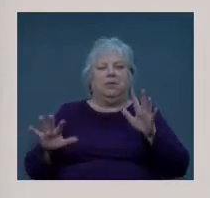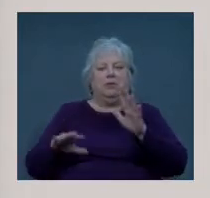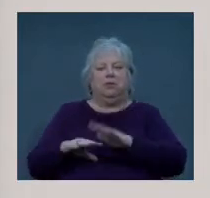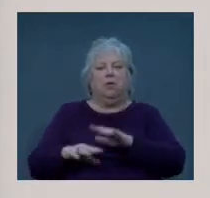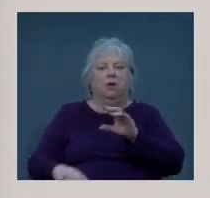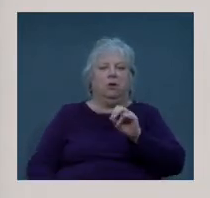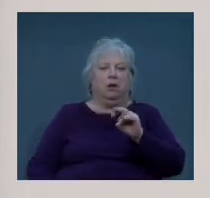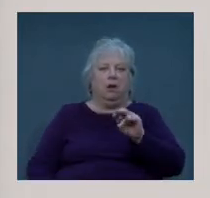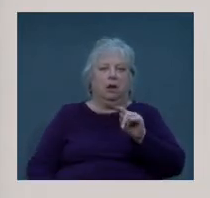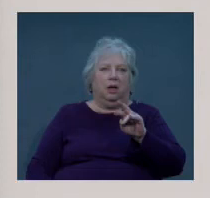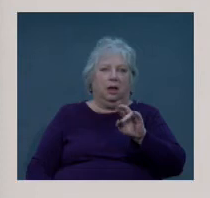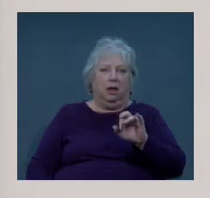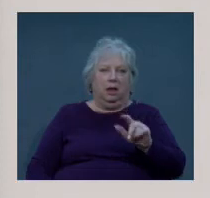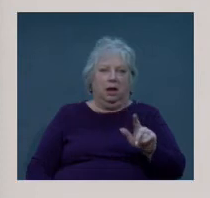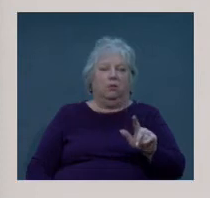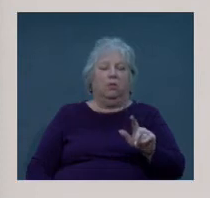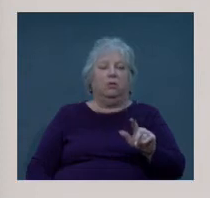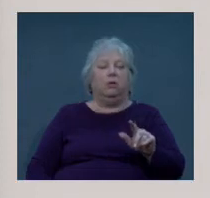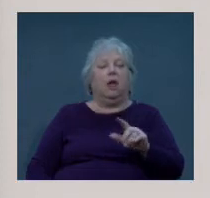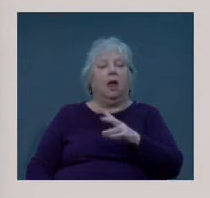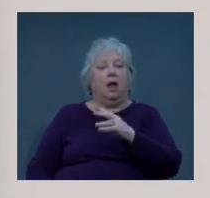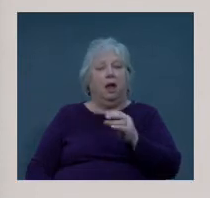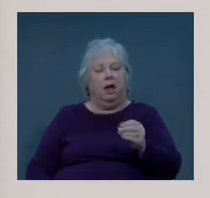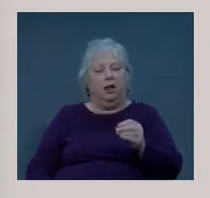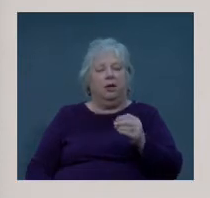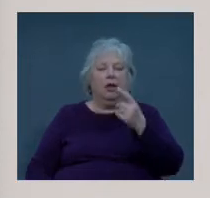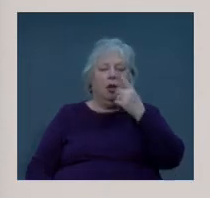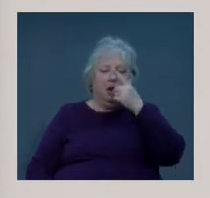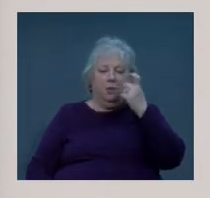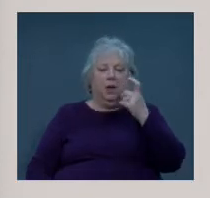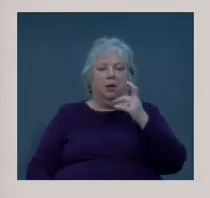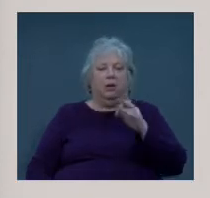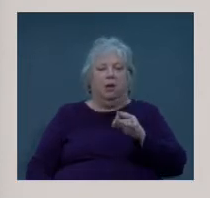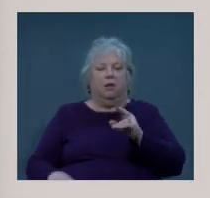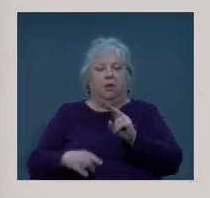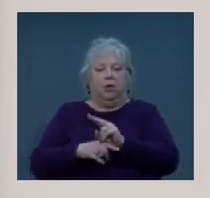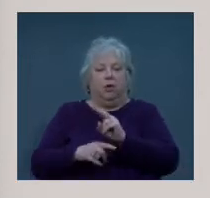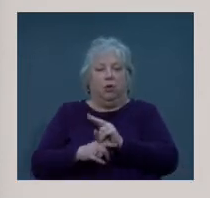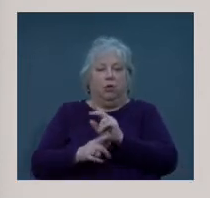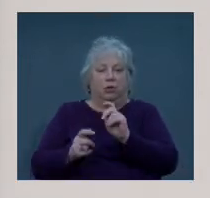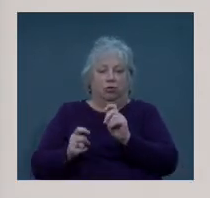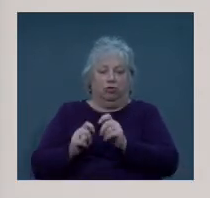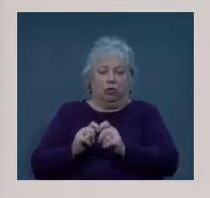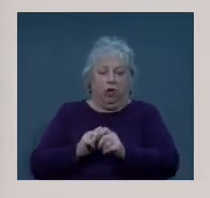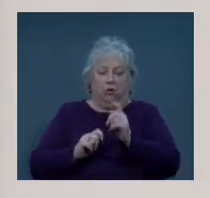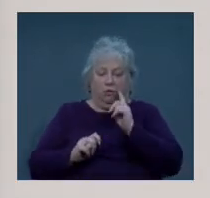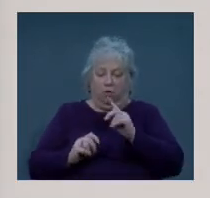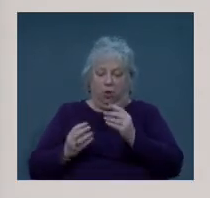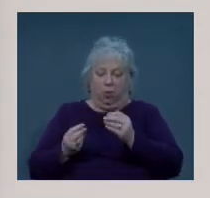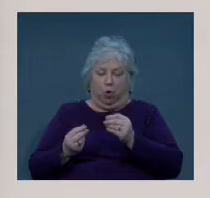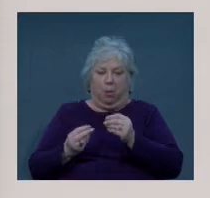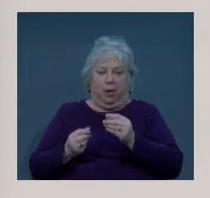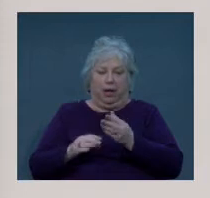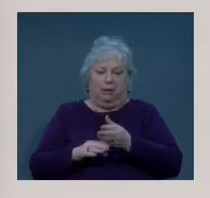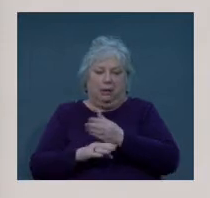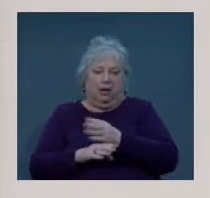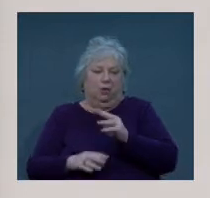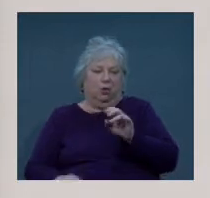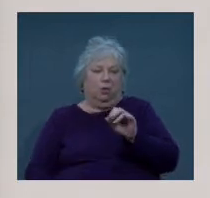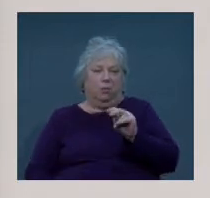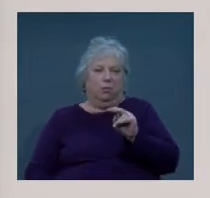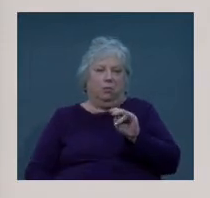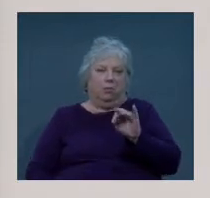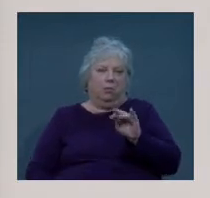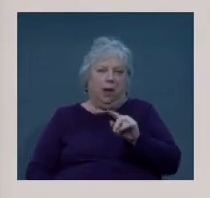Cantrell Road. Also, there would be, because of the change of use for the property adjacent to Manny Road, there would be